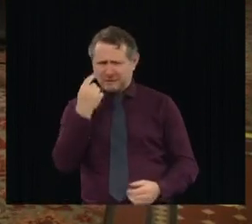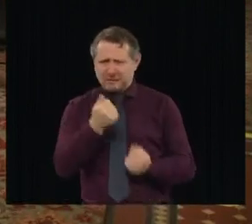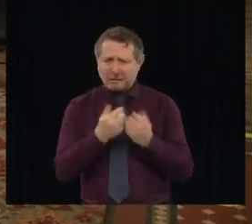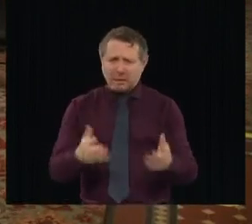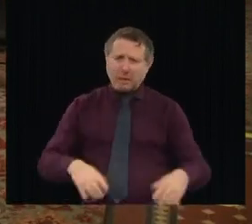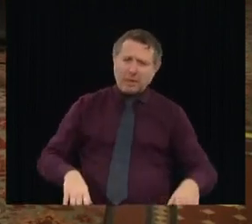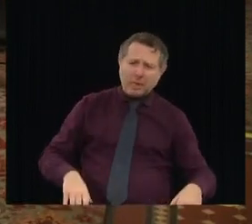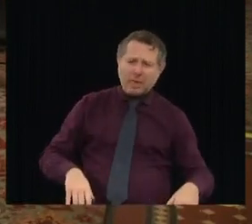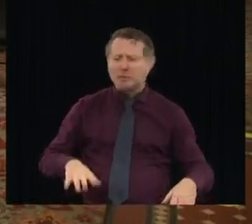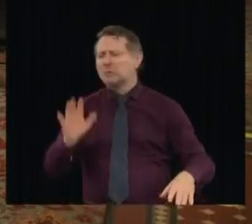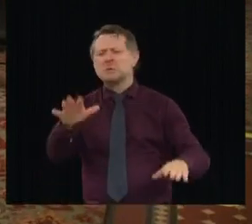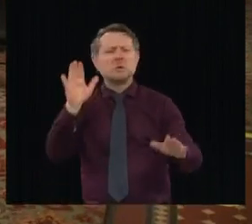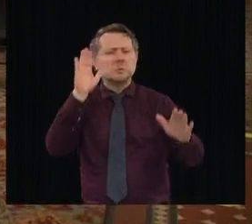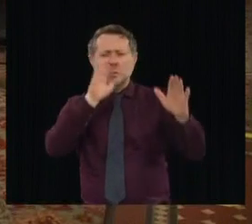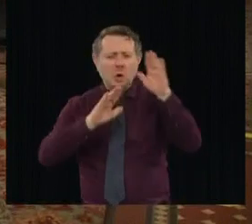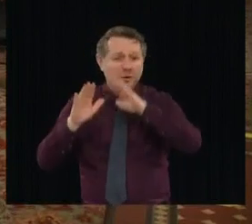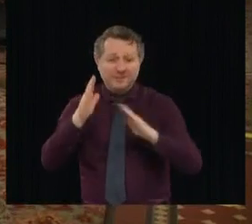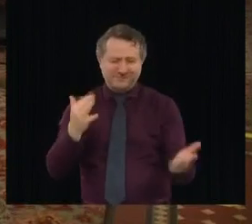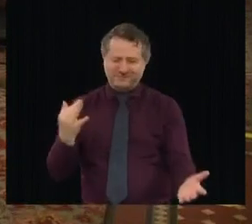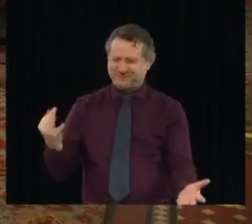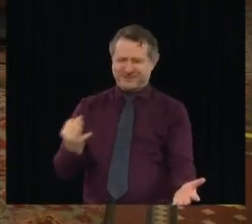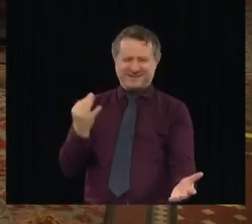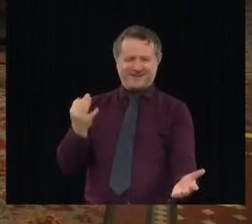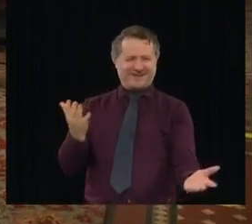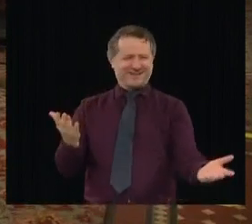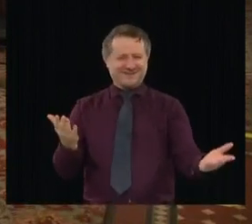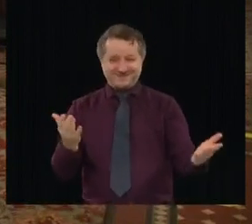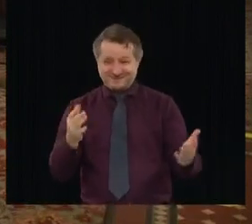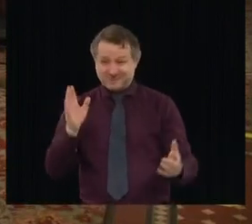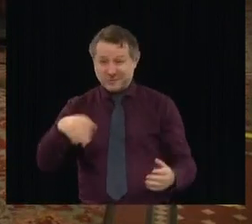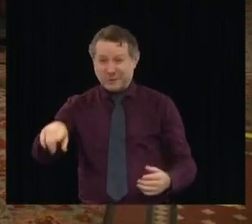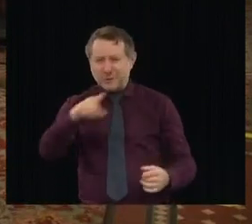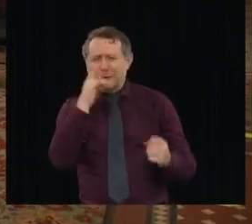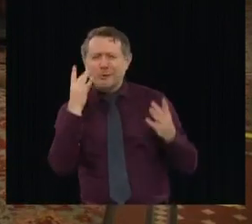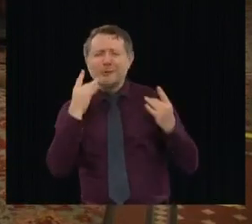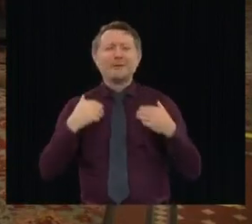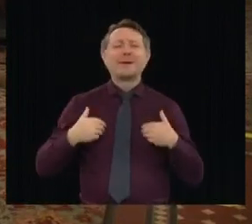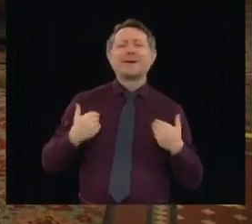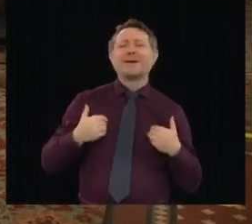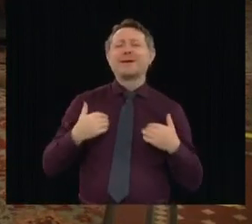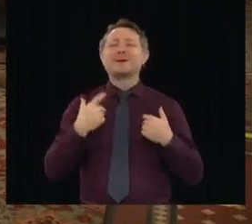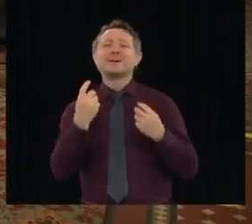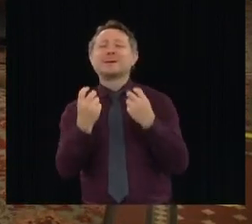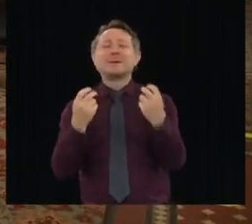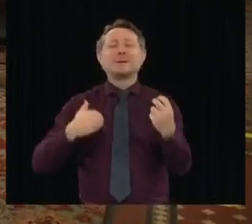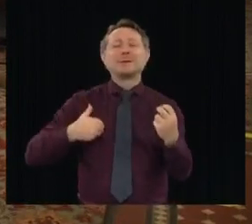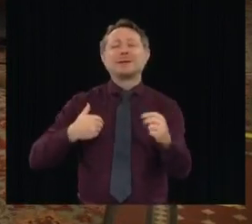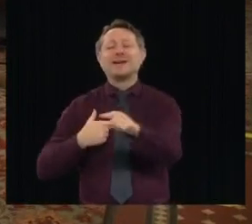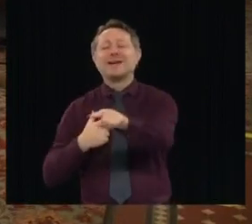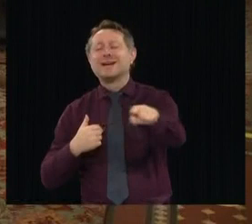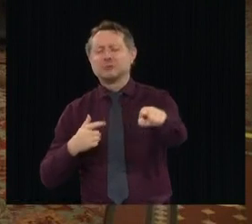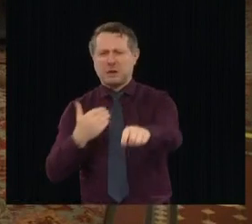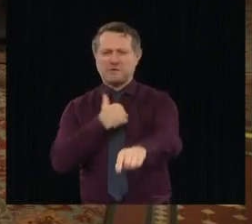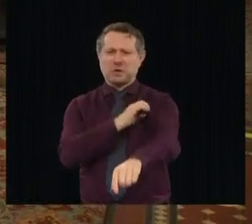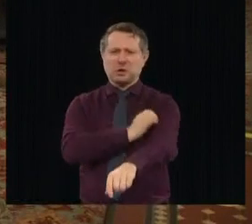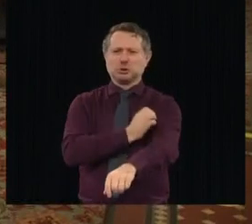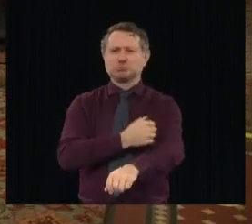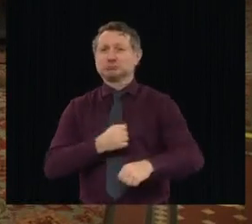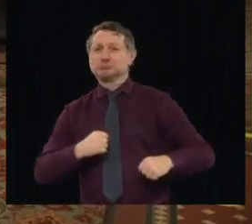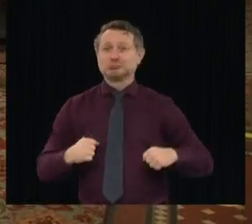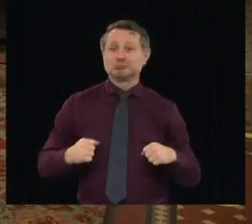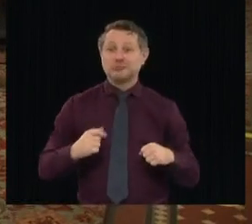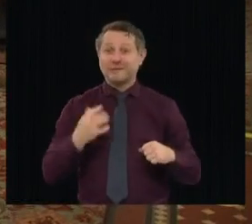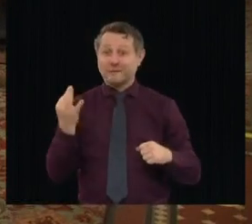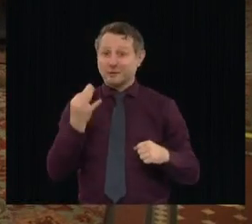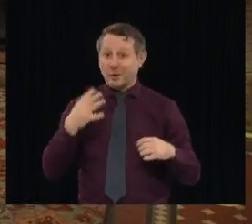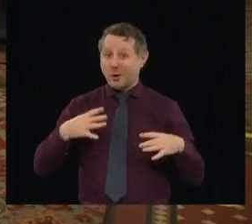Friday. You young guys need stamina. Friday, you'll have the weekend off. Oh, no, you won't.